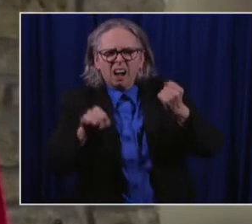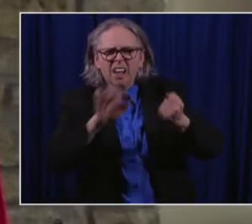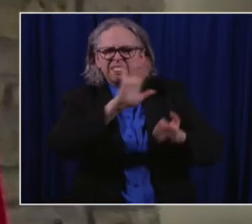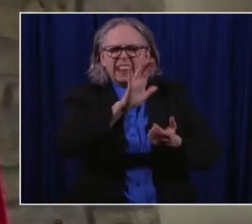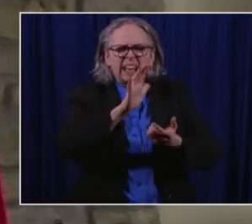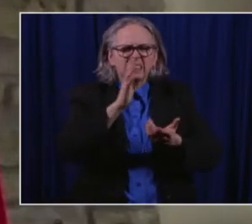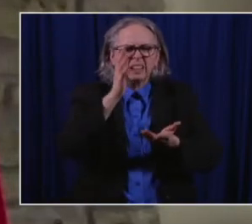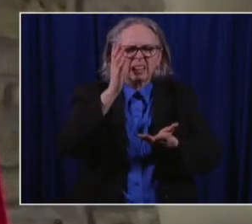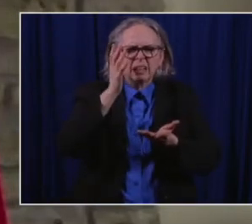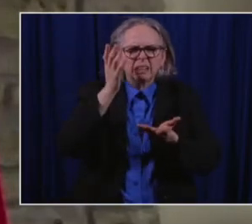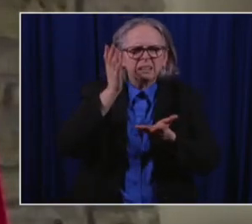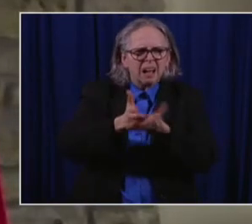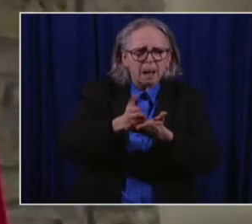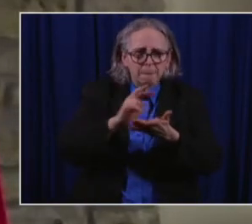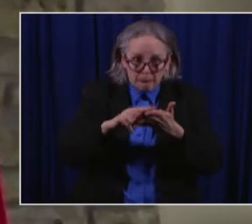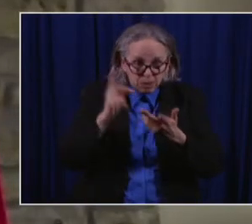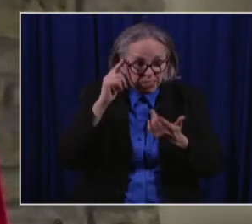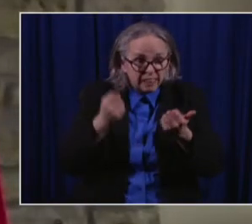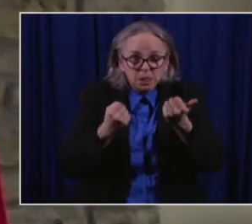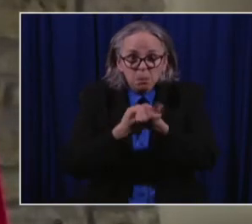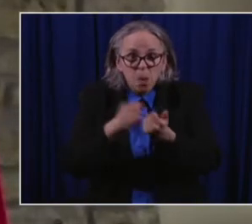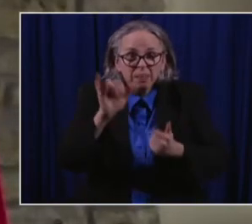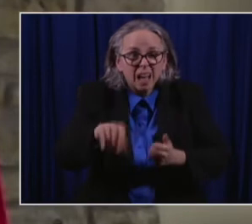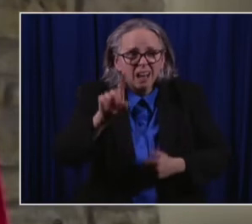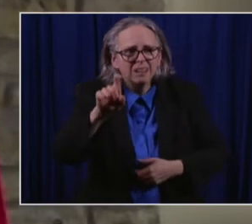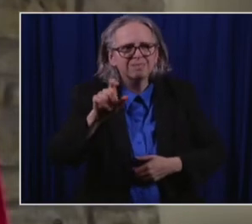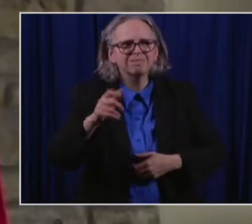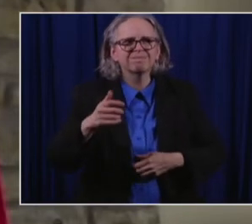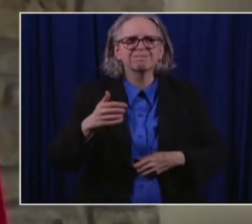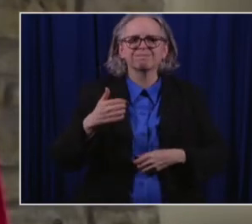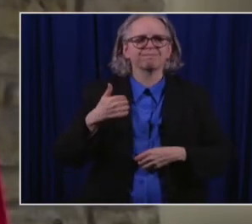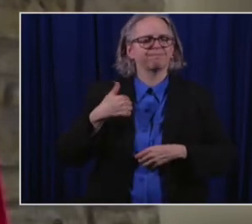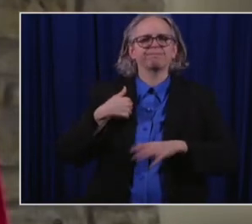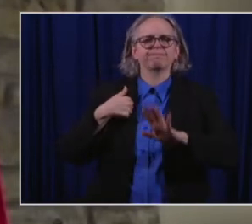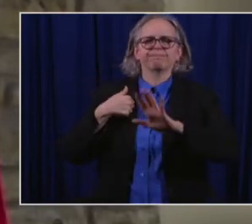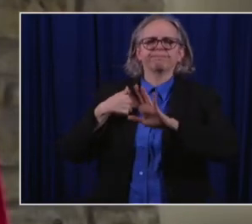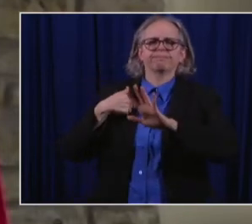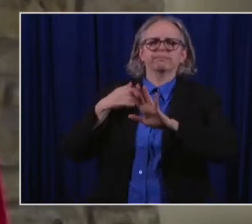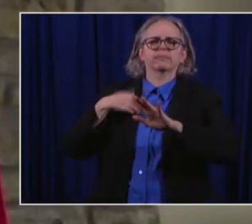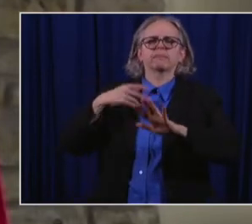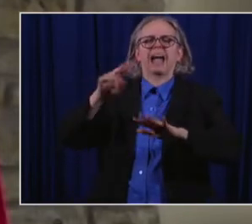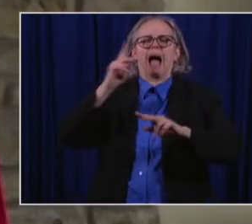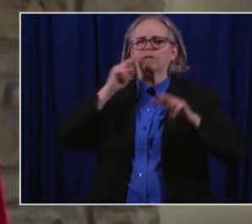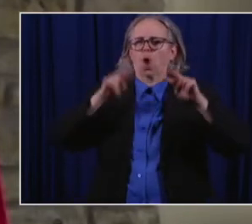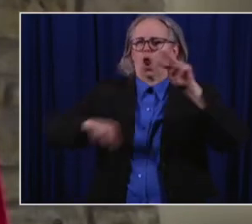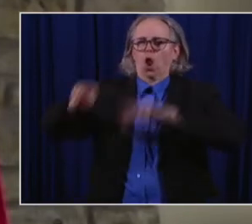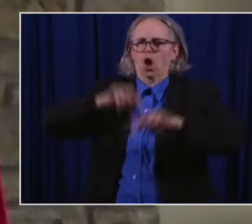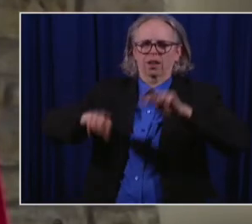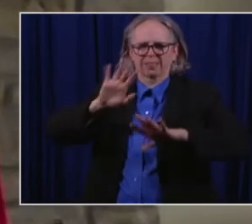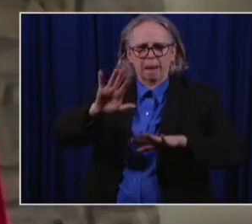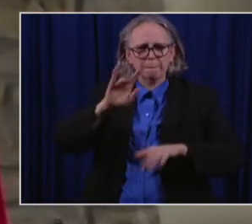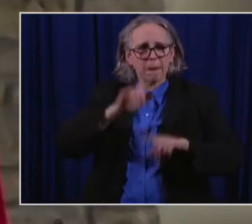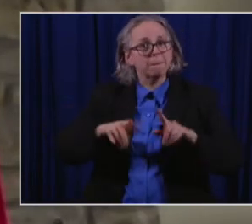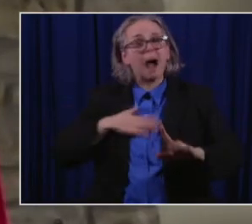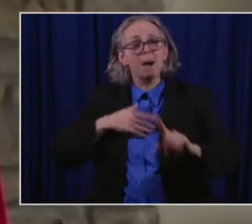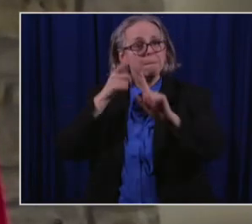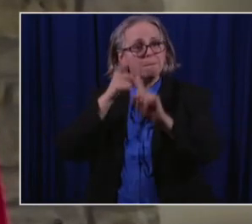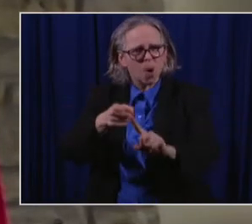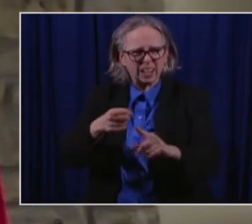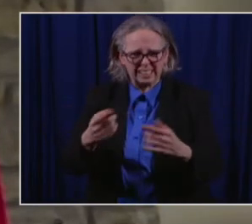Look, I'd have to take a look at that. I don't know, but look, this is a problem. This is a problem, and it's something